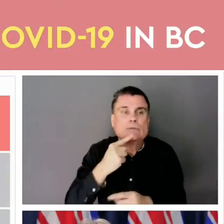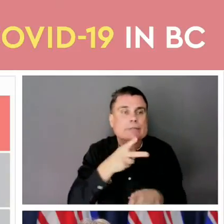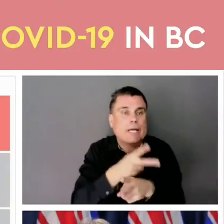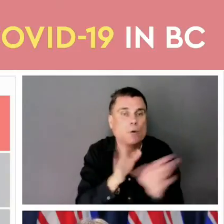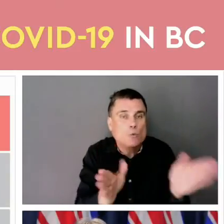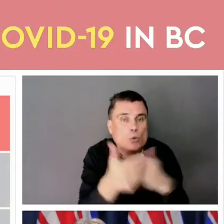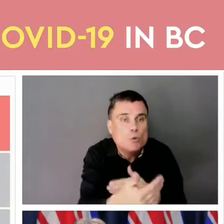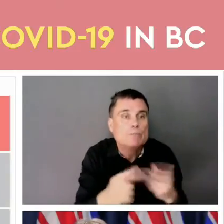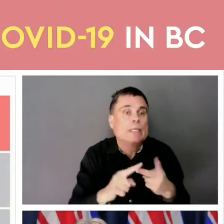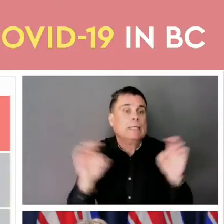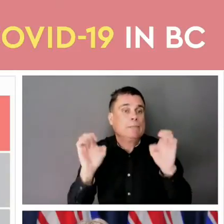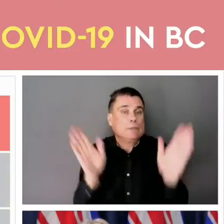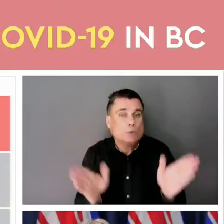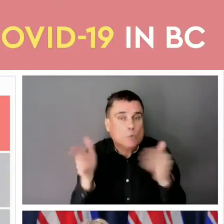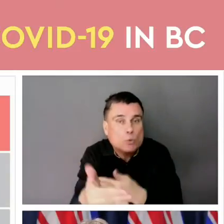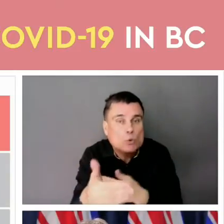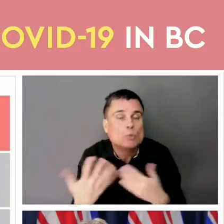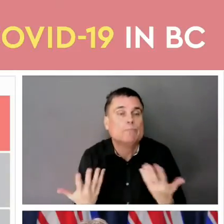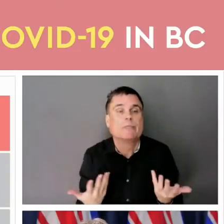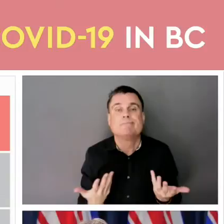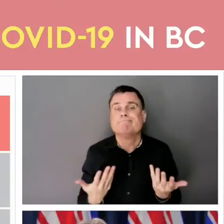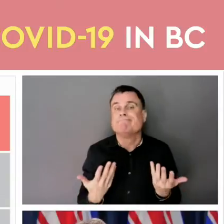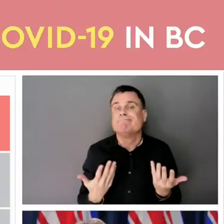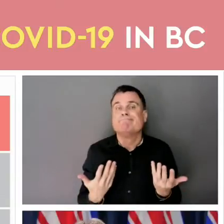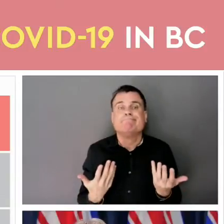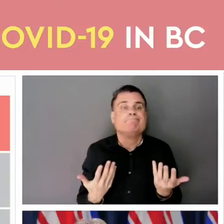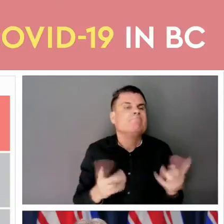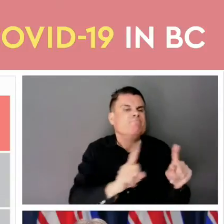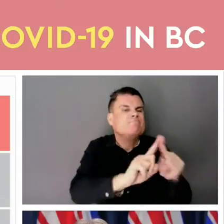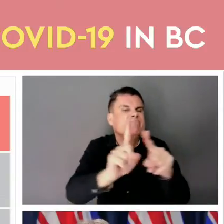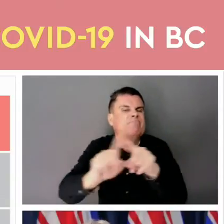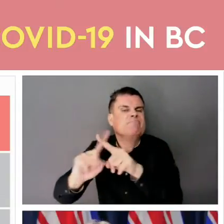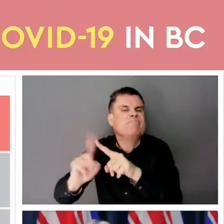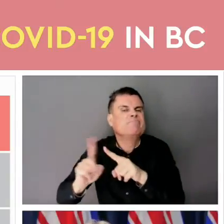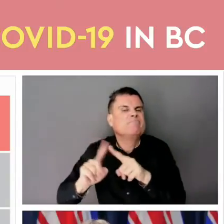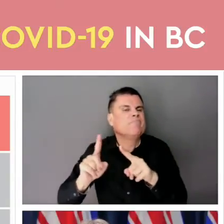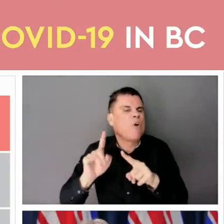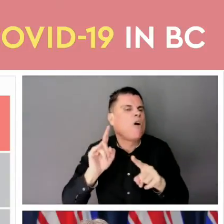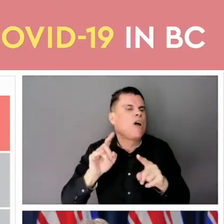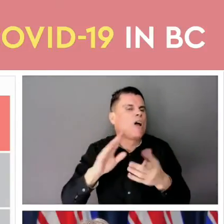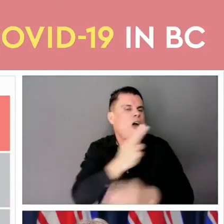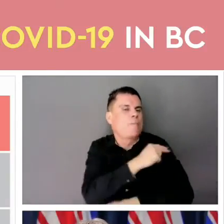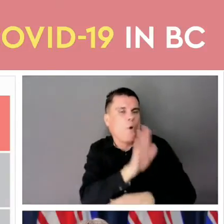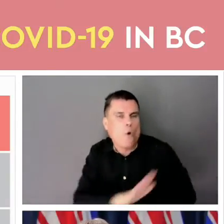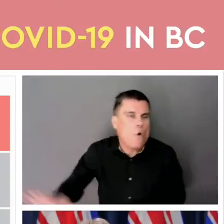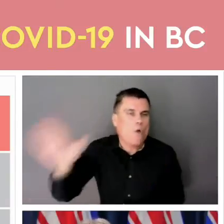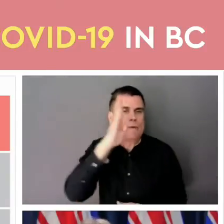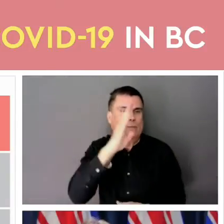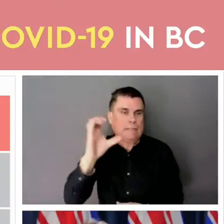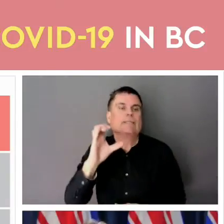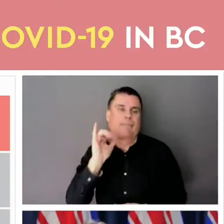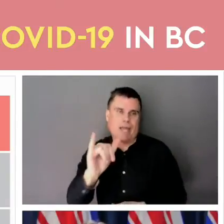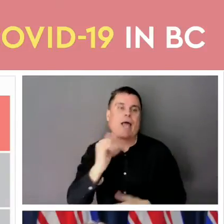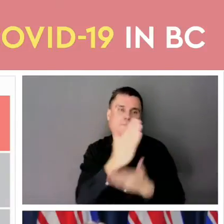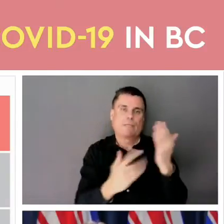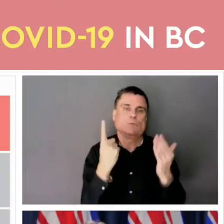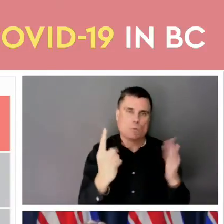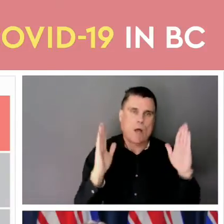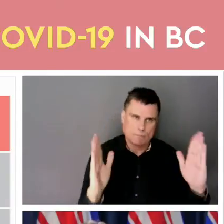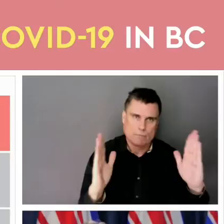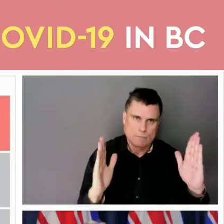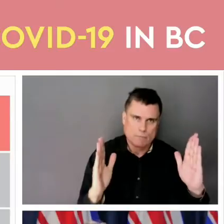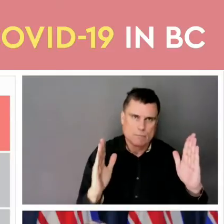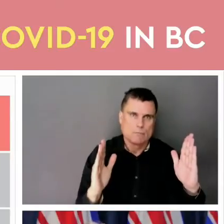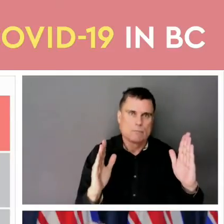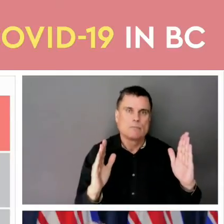and in the number of hospitals across the province that we have established as our COVID treatment hospitals, we have special COVID wards